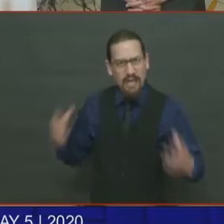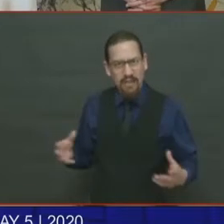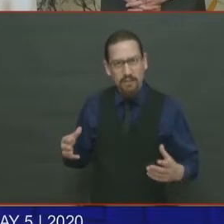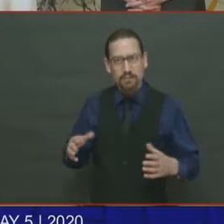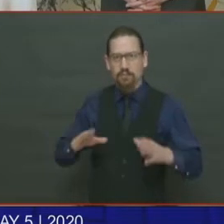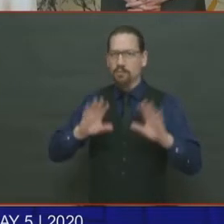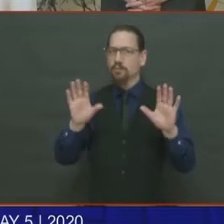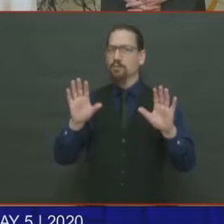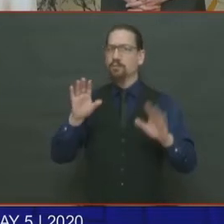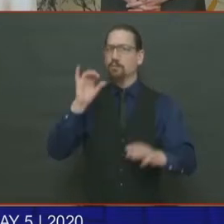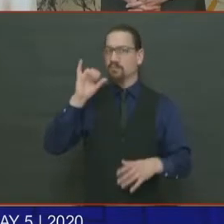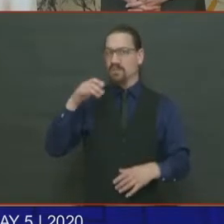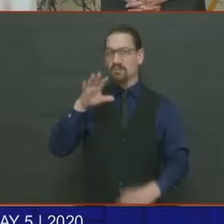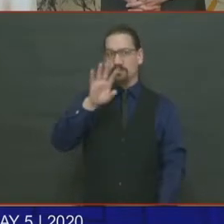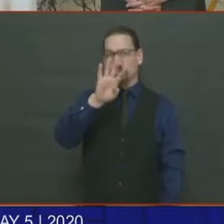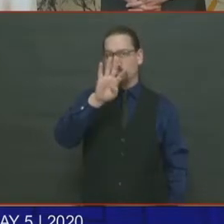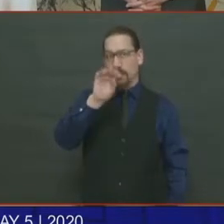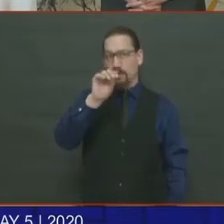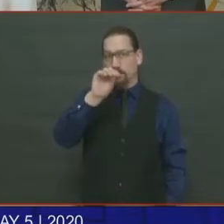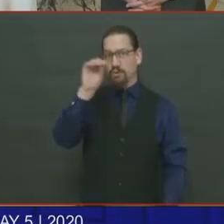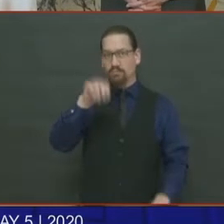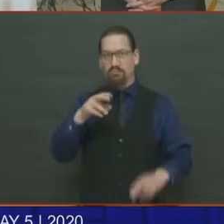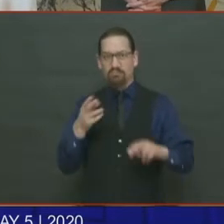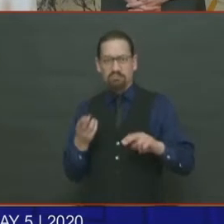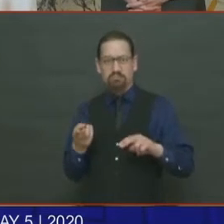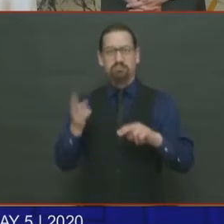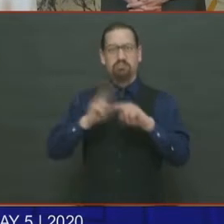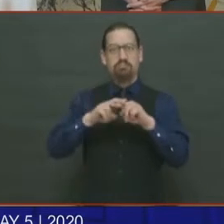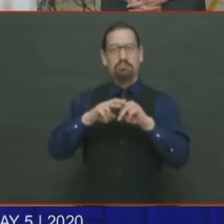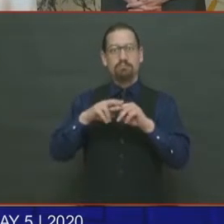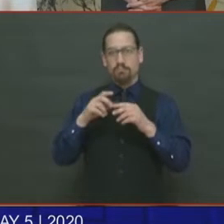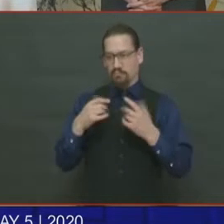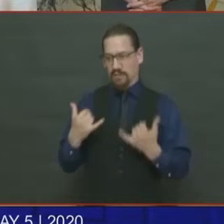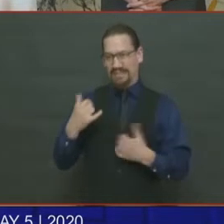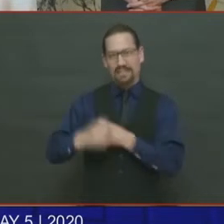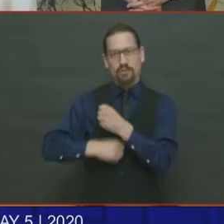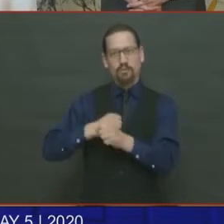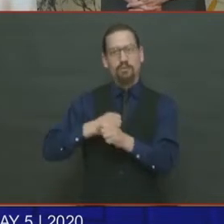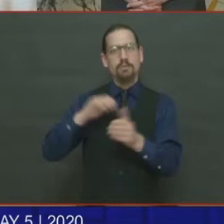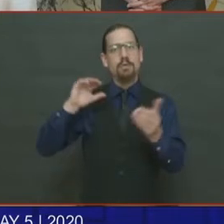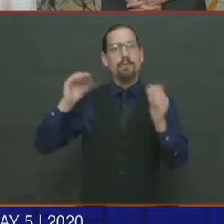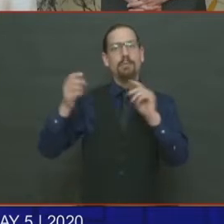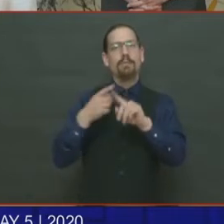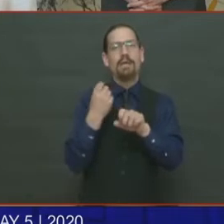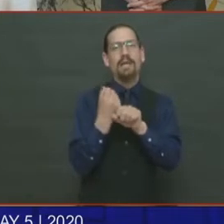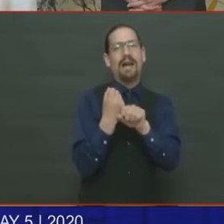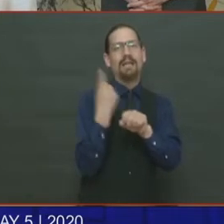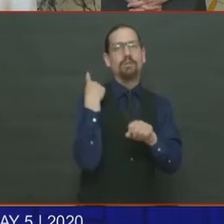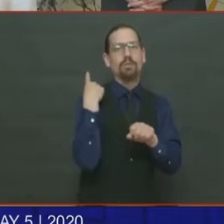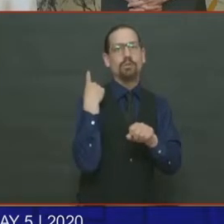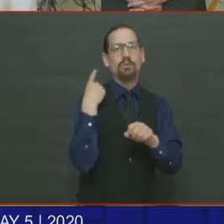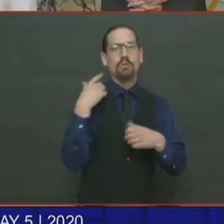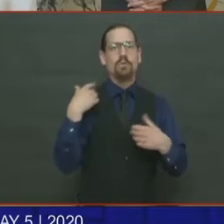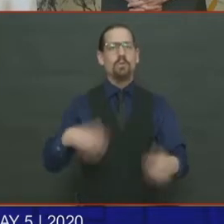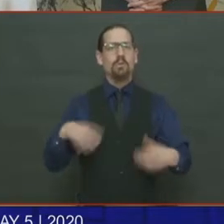year. That means a lot of our friends and family and neighbors and Rhode Islanders are struggling to meet